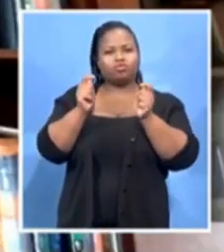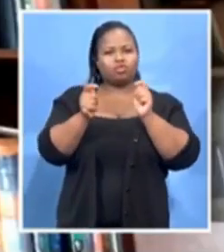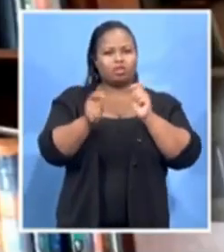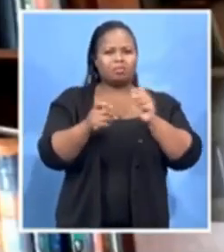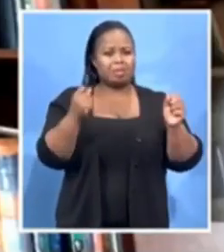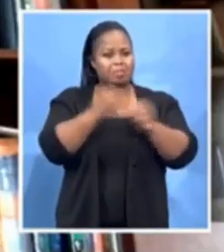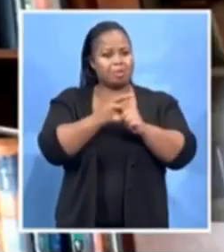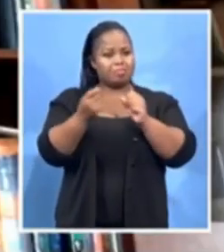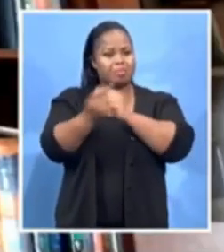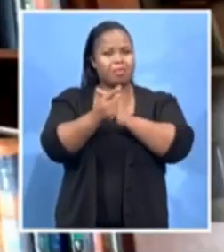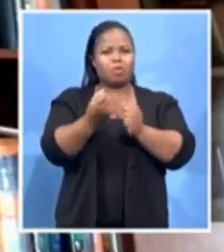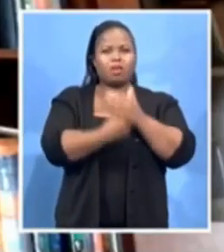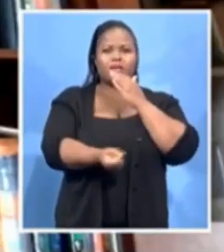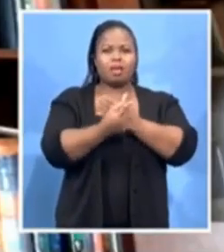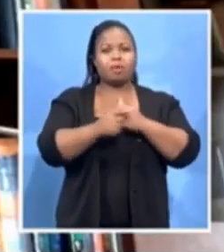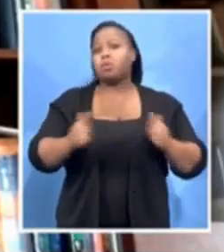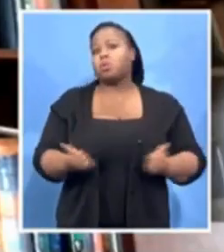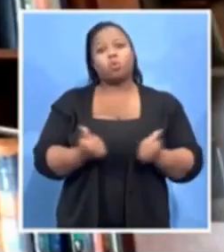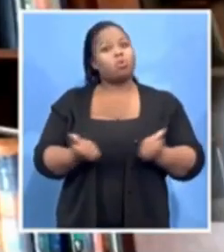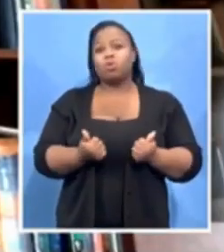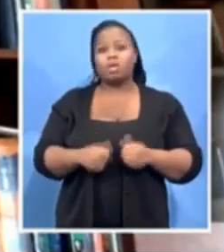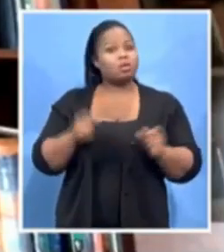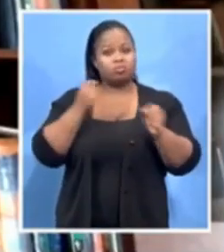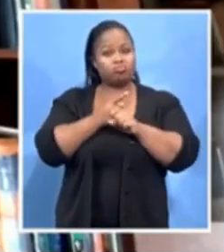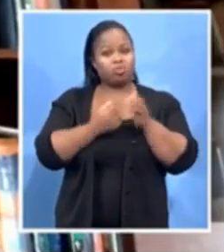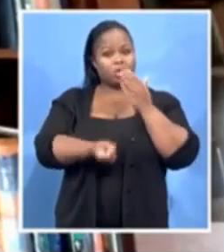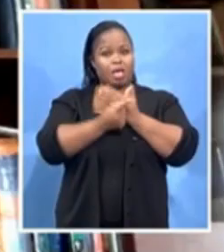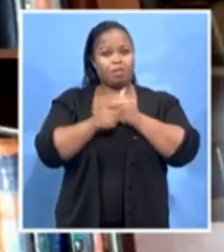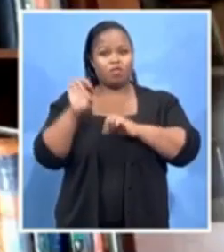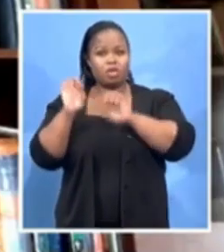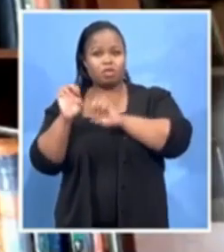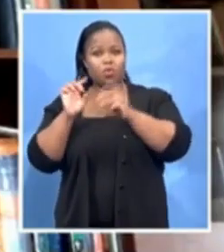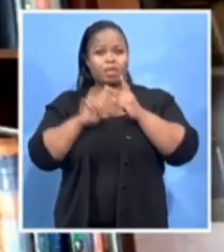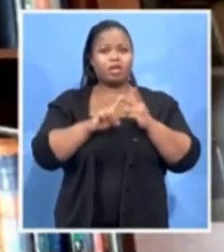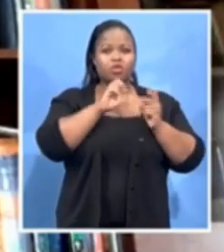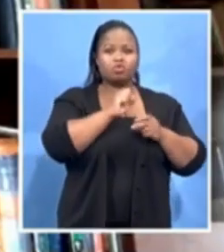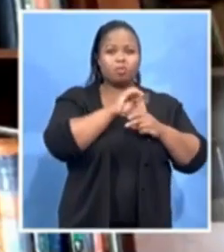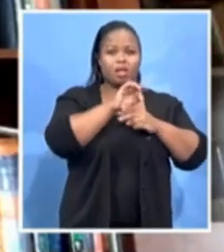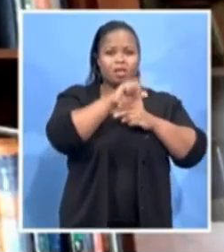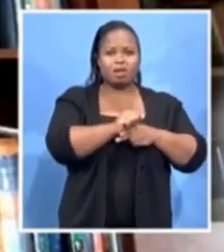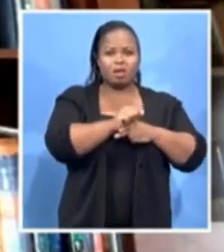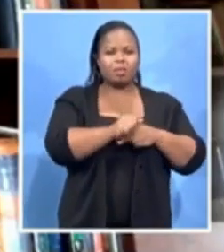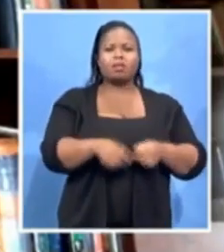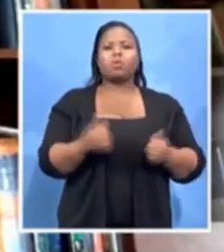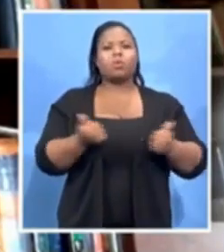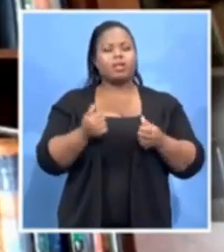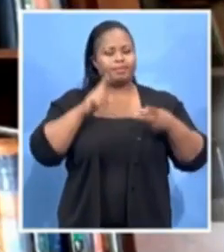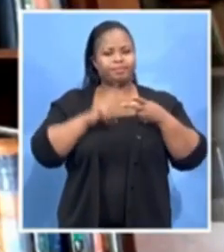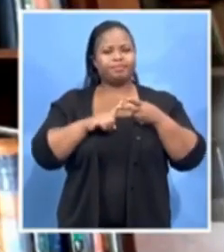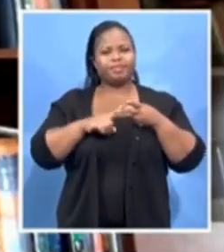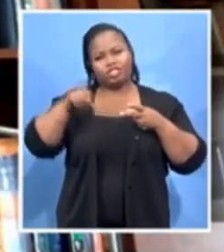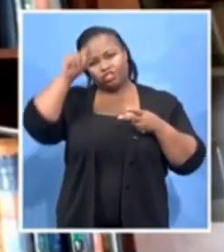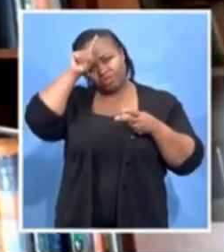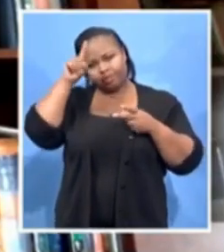already a boundary conflict between Ethiopia and Somalia. And ultimately, in Cairo, we came up with what is the